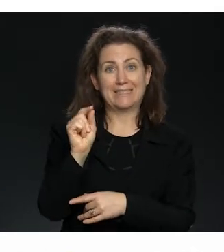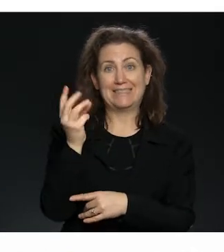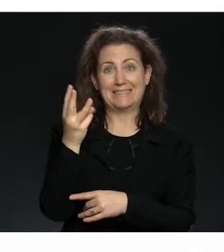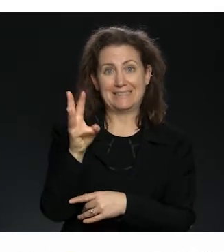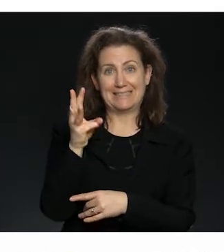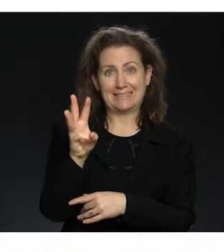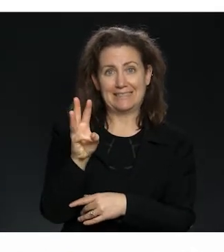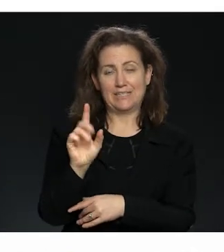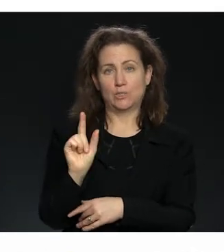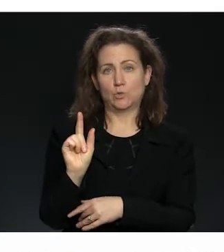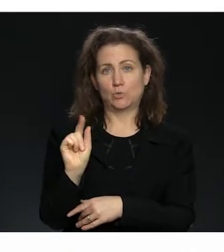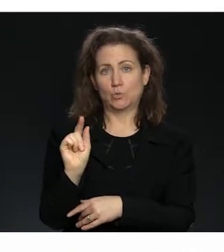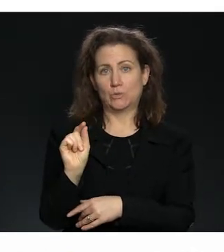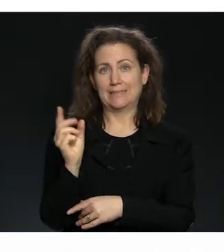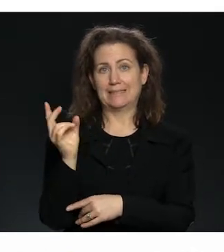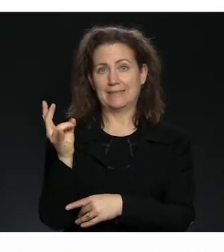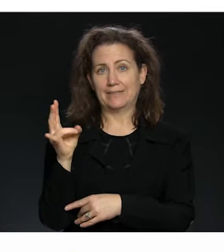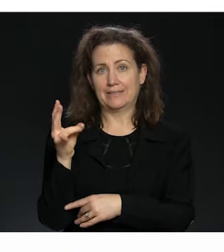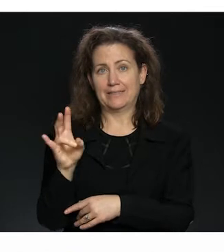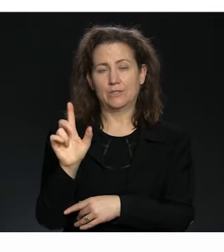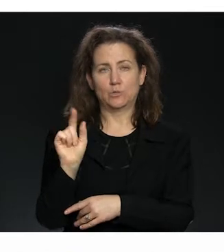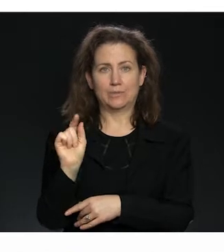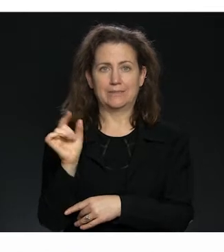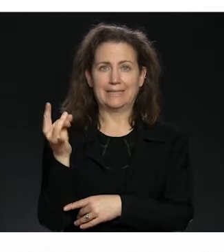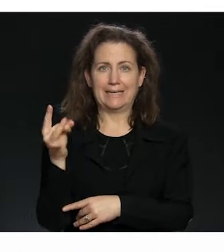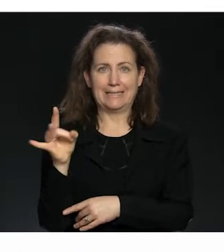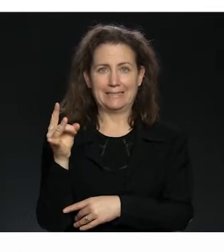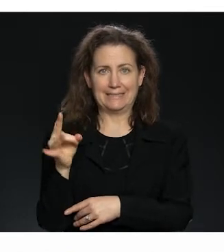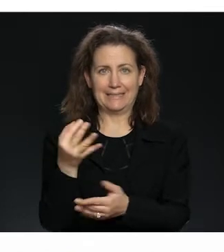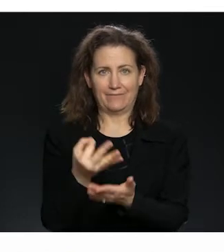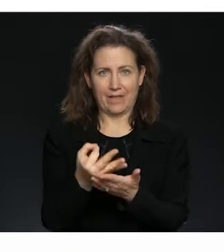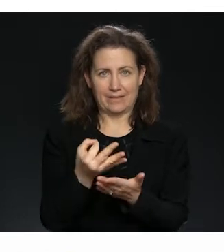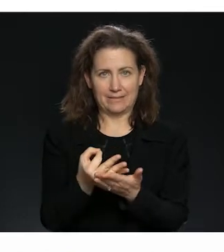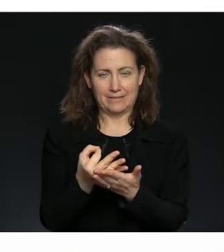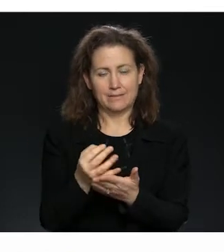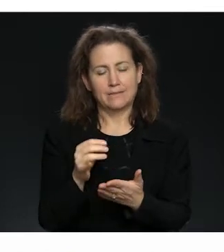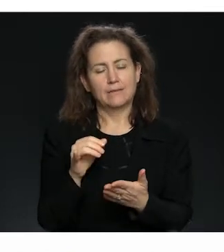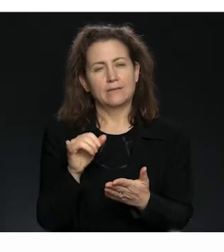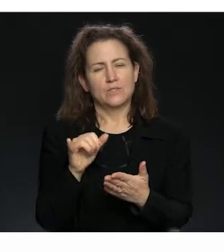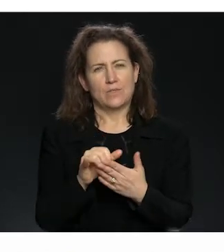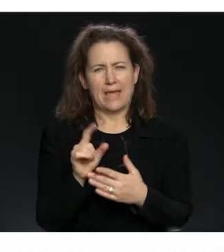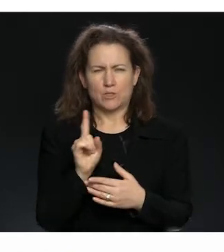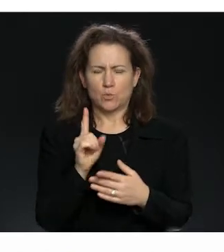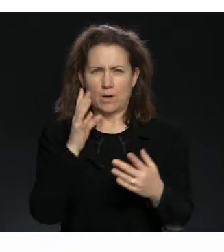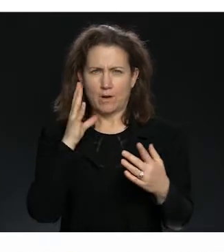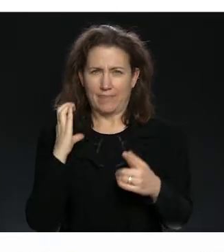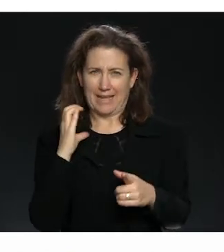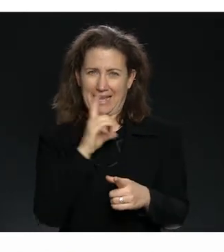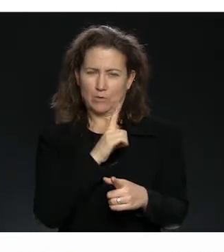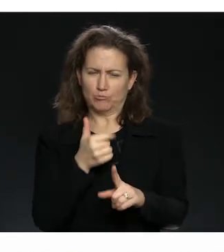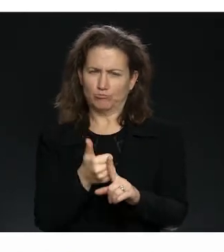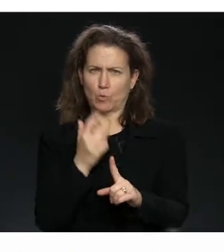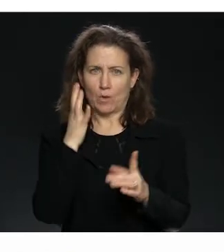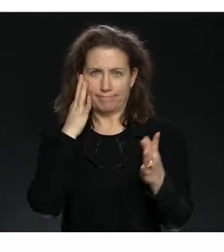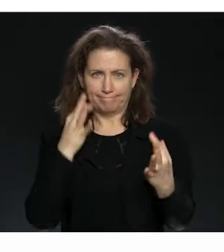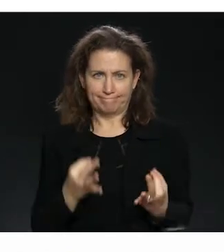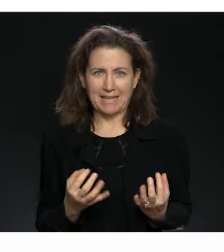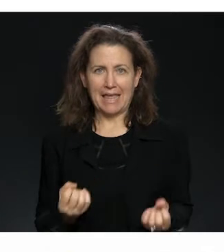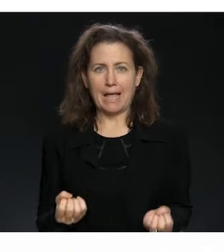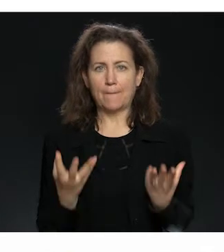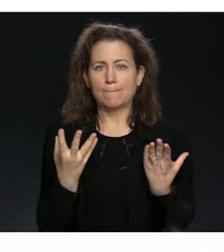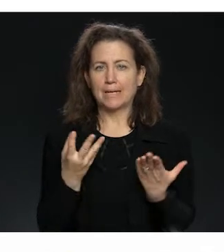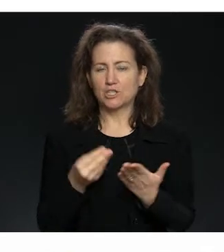2017, and 2018 funds. So this is where the council determines how much of our dollars will go into